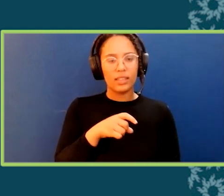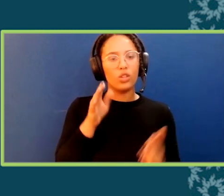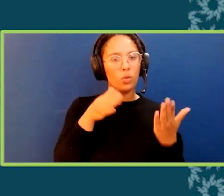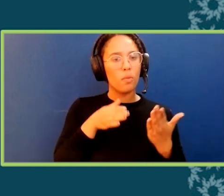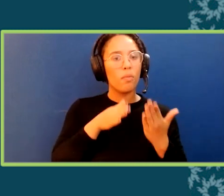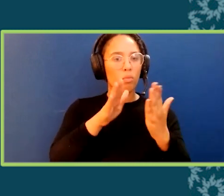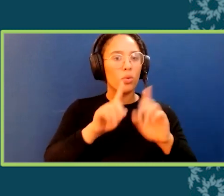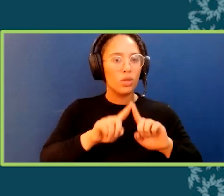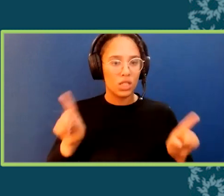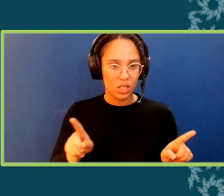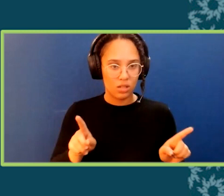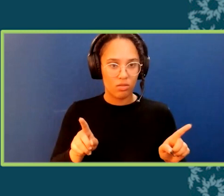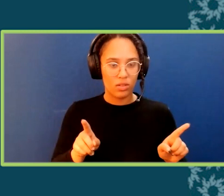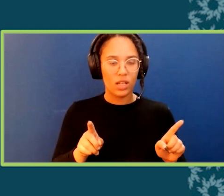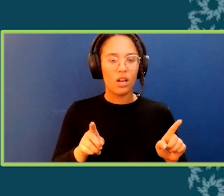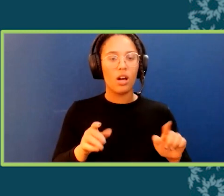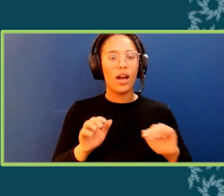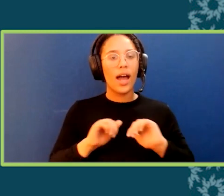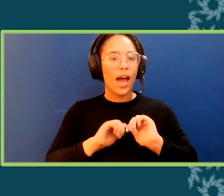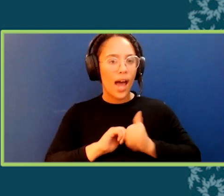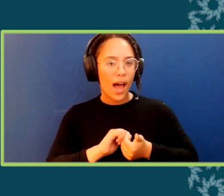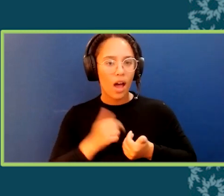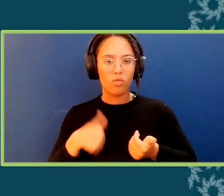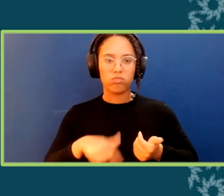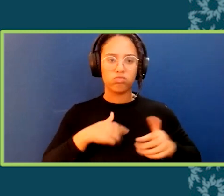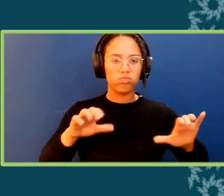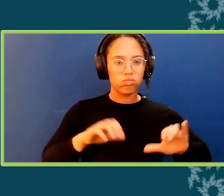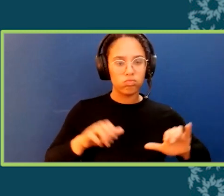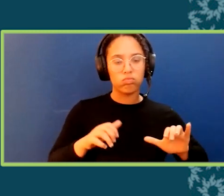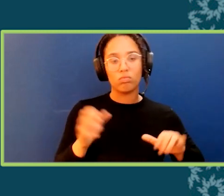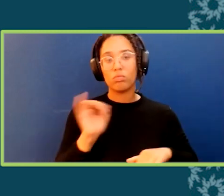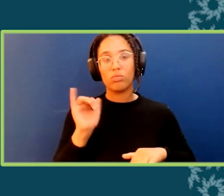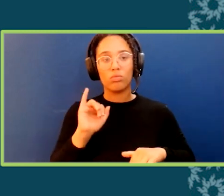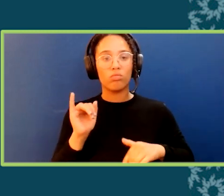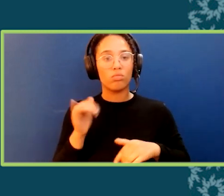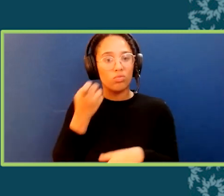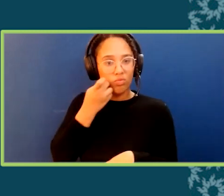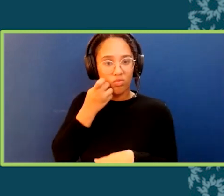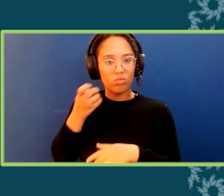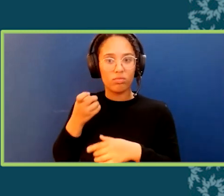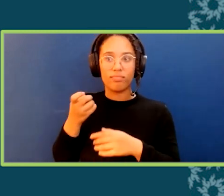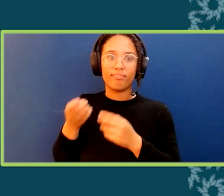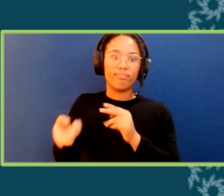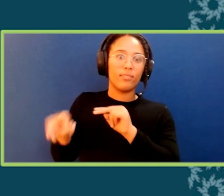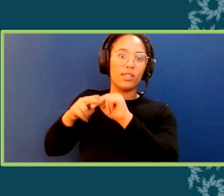we do things. With the inception of remote work, or I guess the increase of